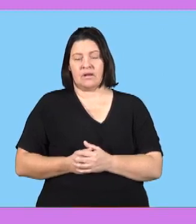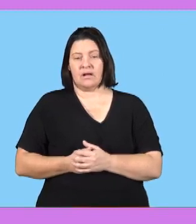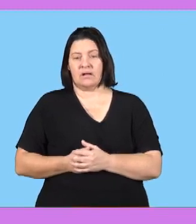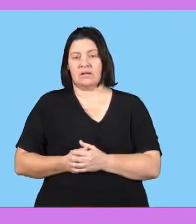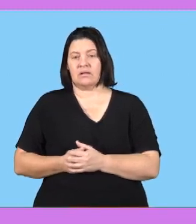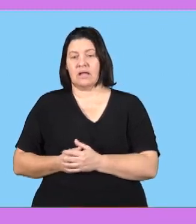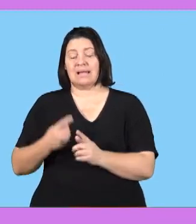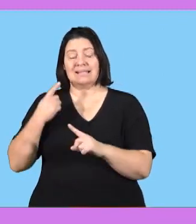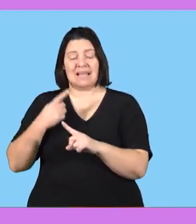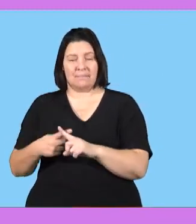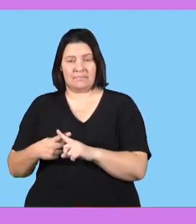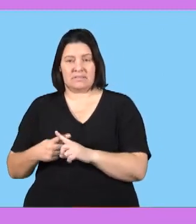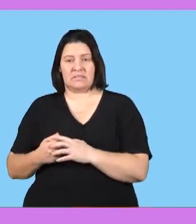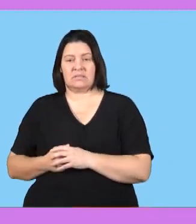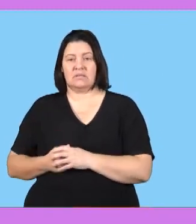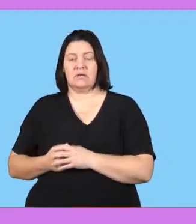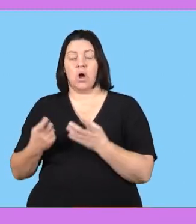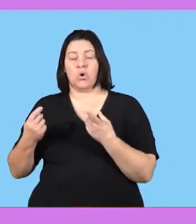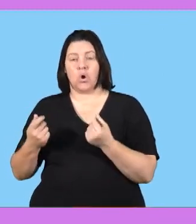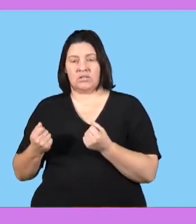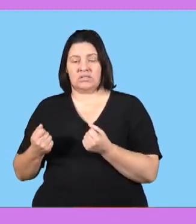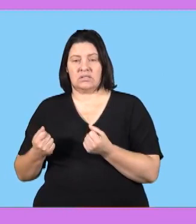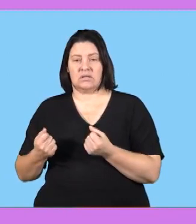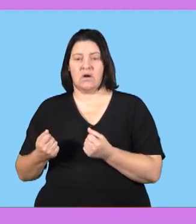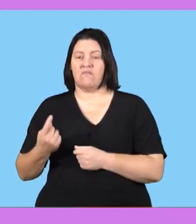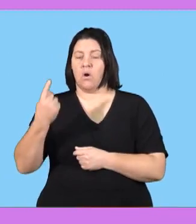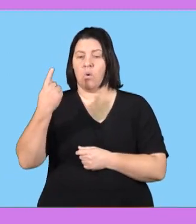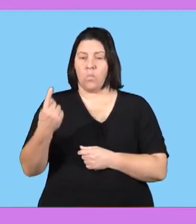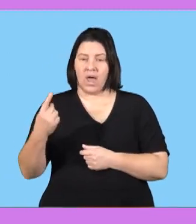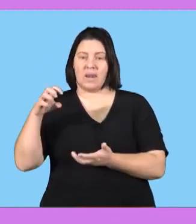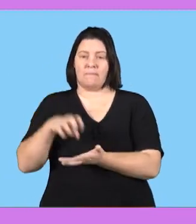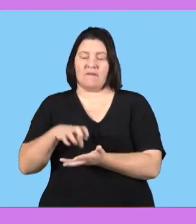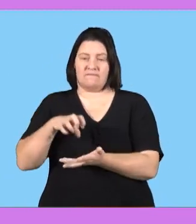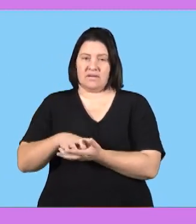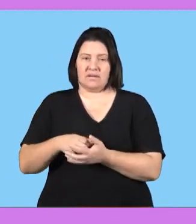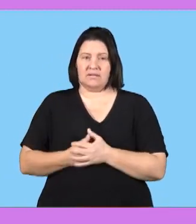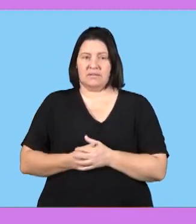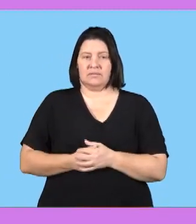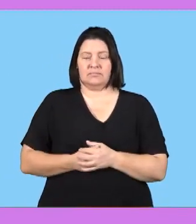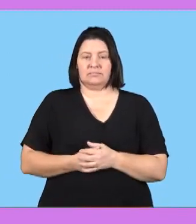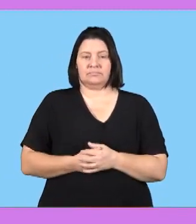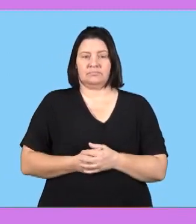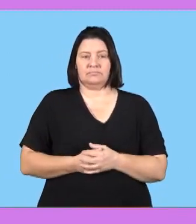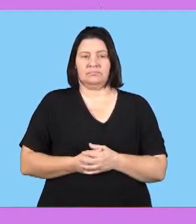and then we multiply this by cost of 1 muffin.